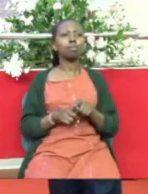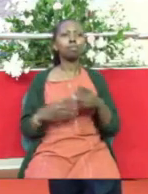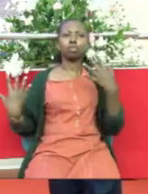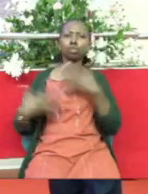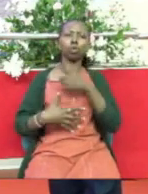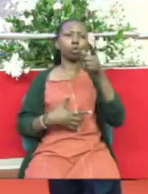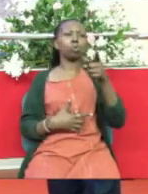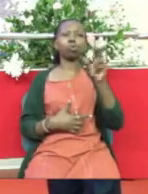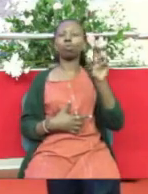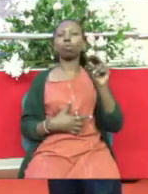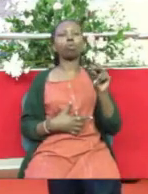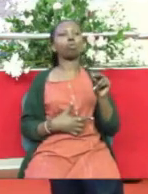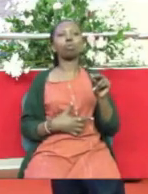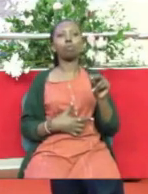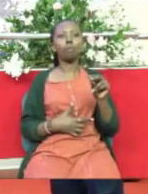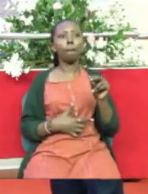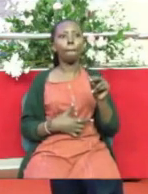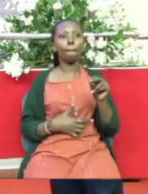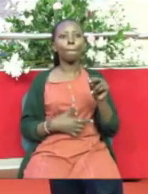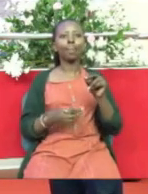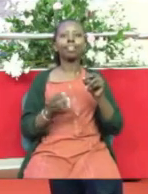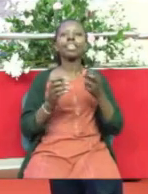In my mother tongue, we call it abuogi.